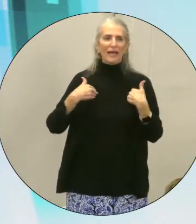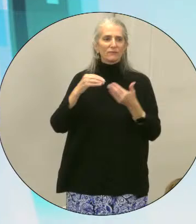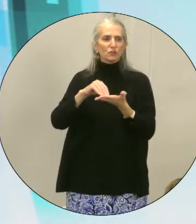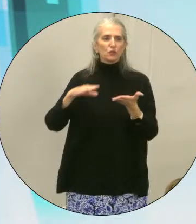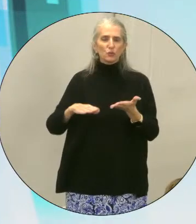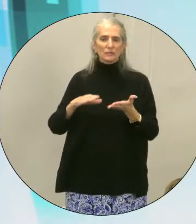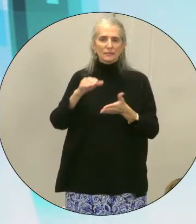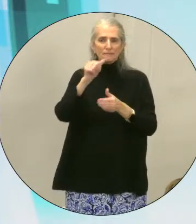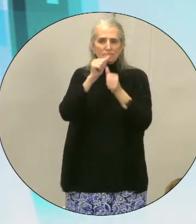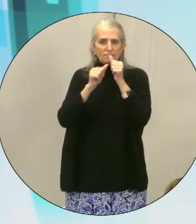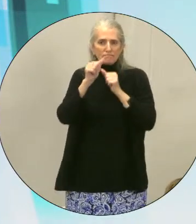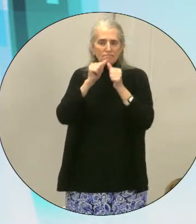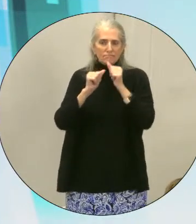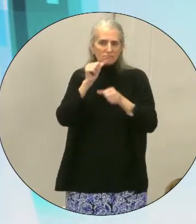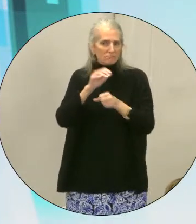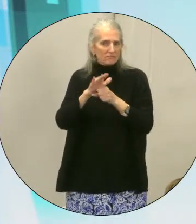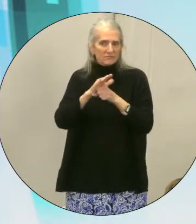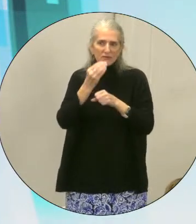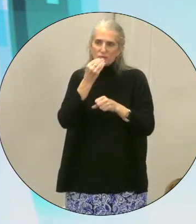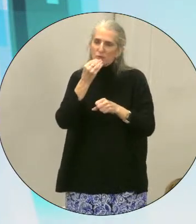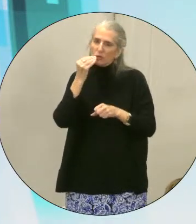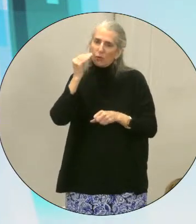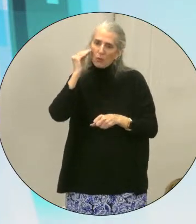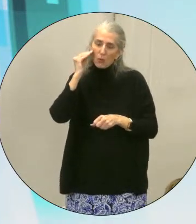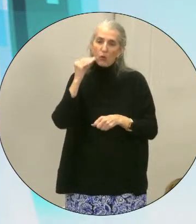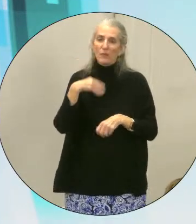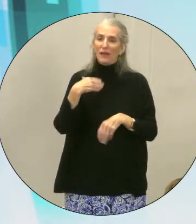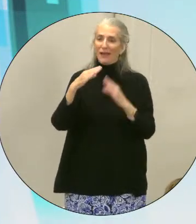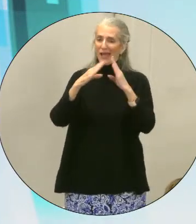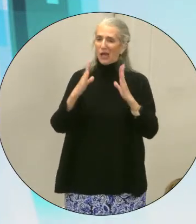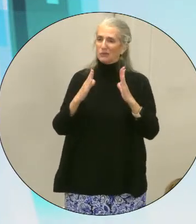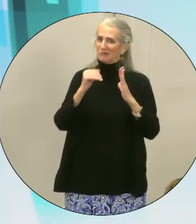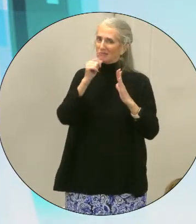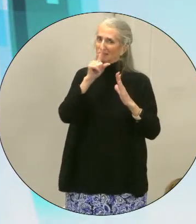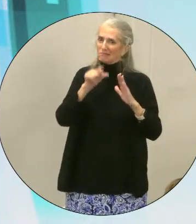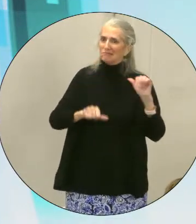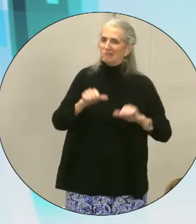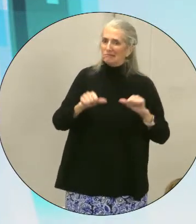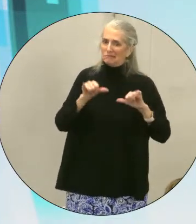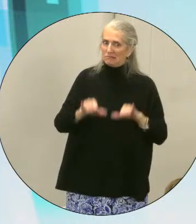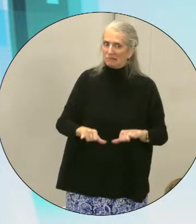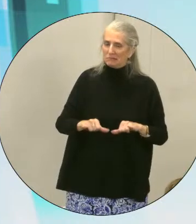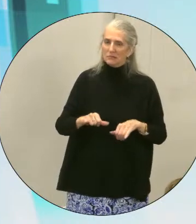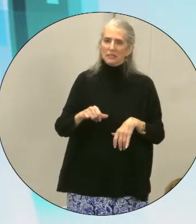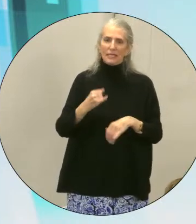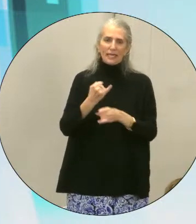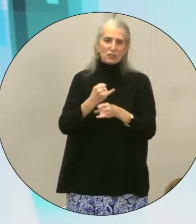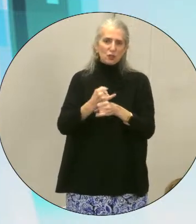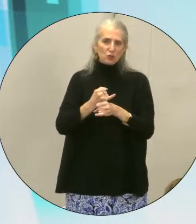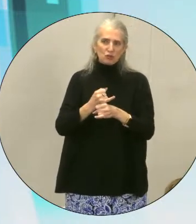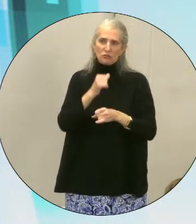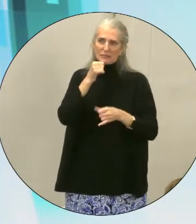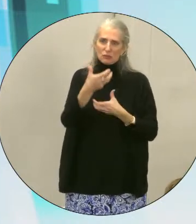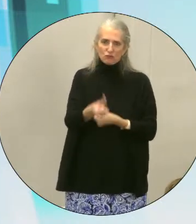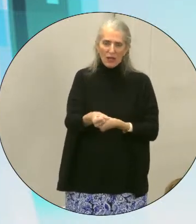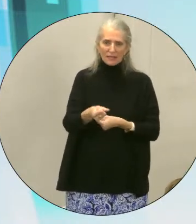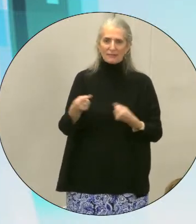food insecurity, housing instability, institutional distrust, fear of being